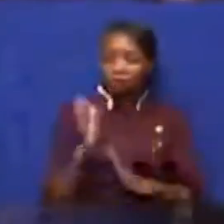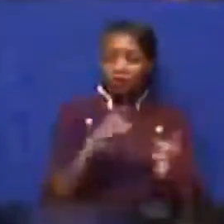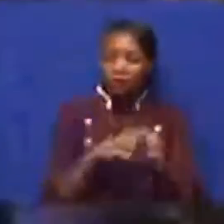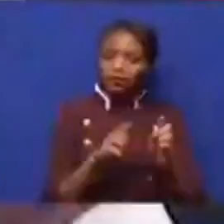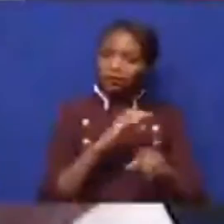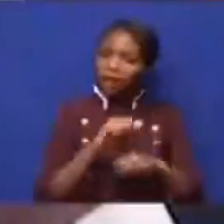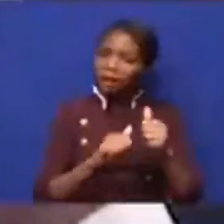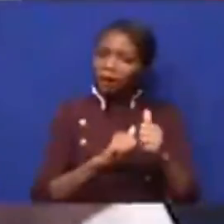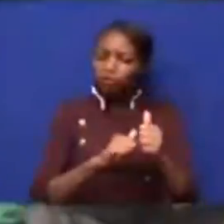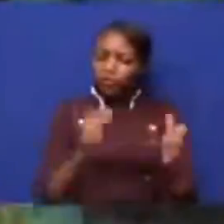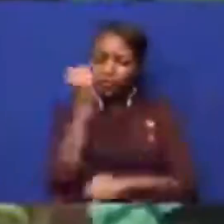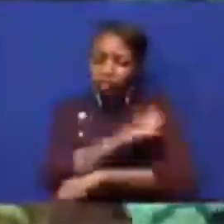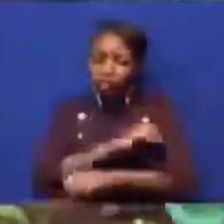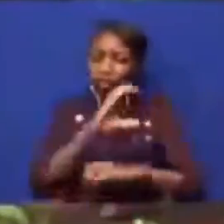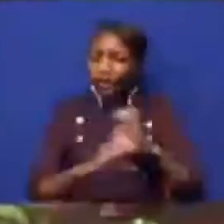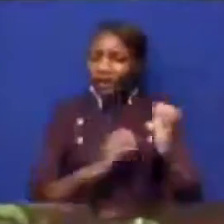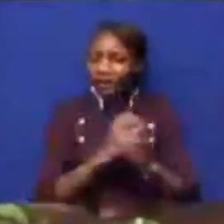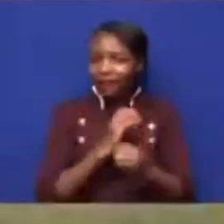reorganizing of the school calendar.